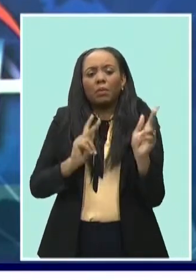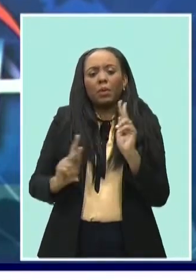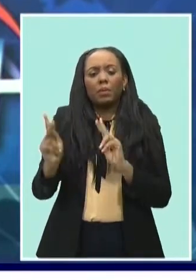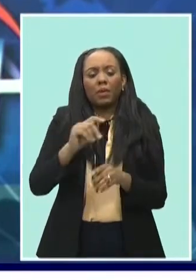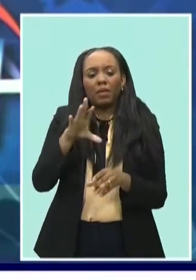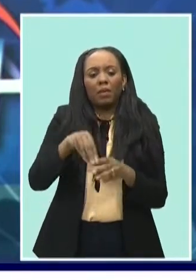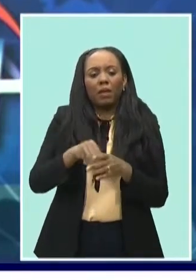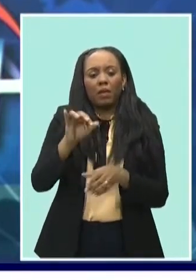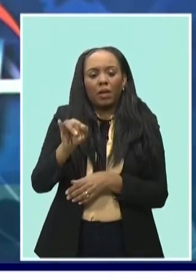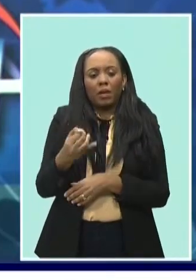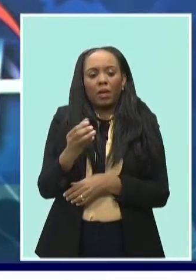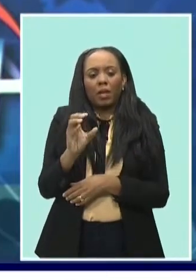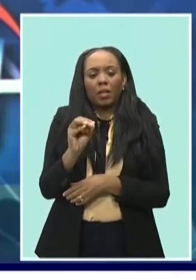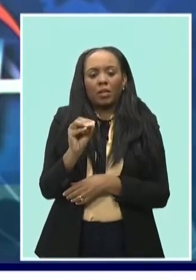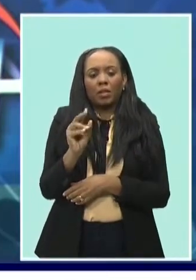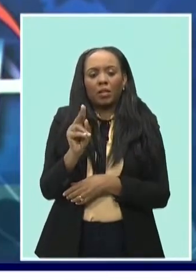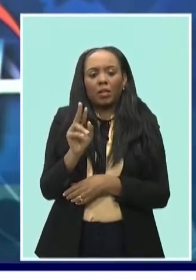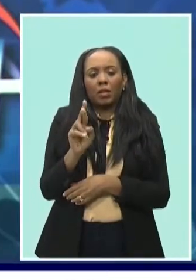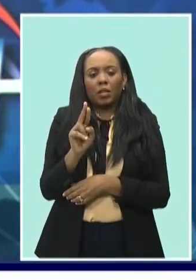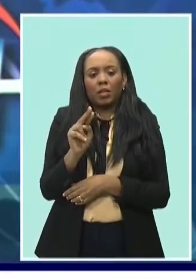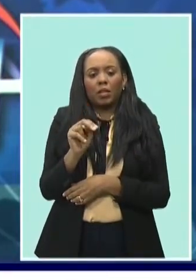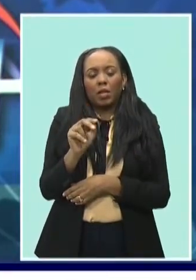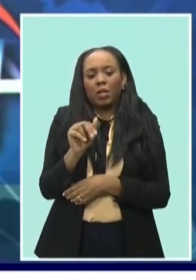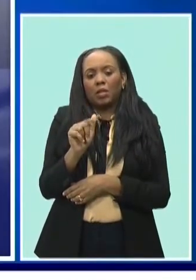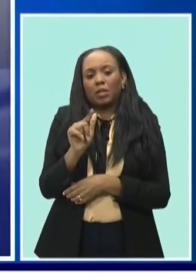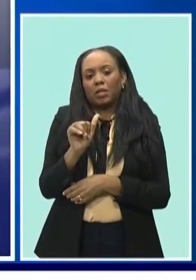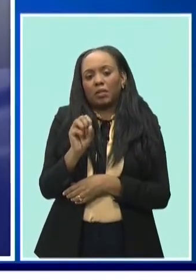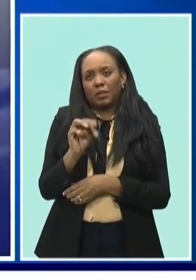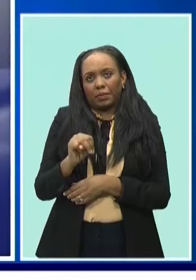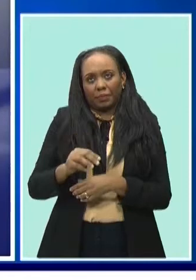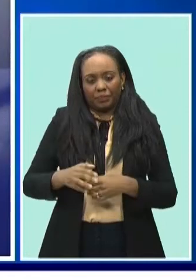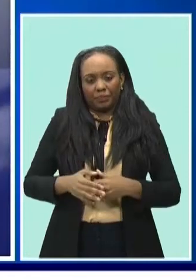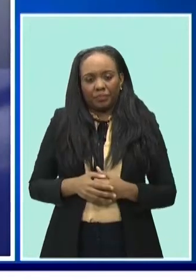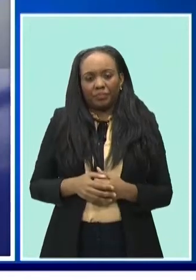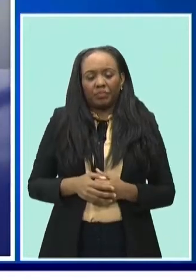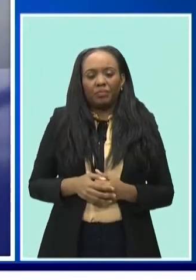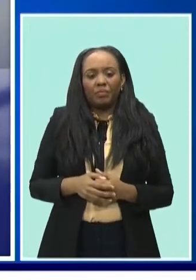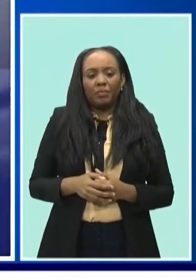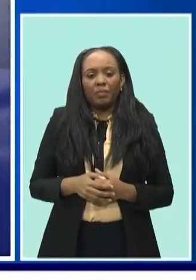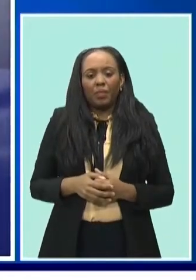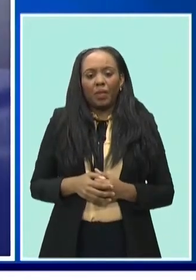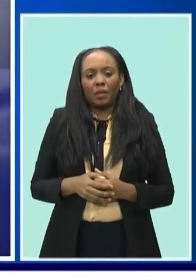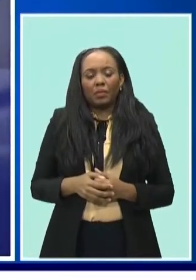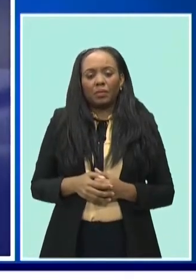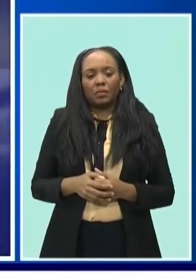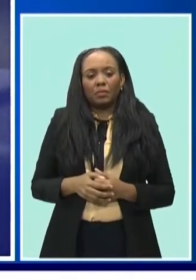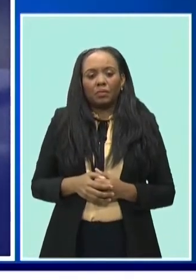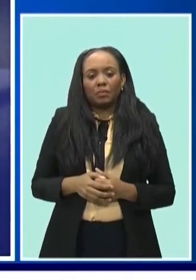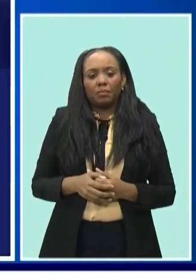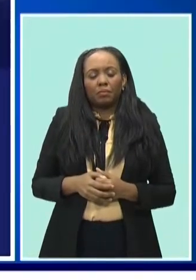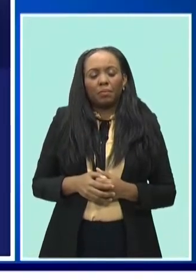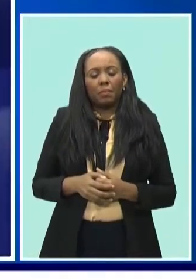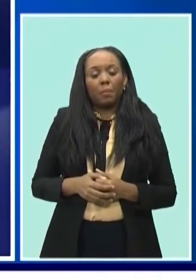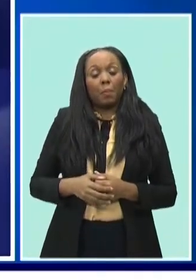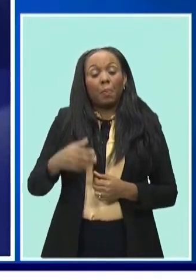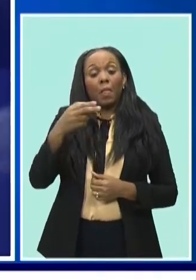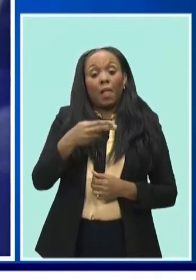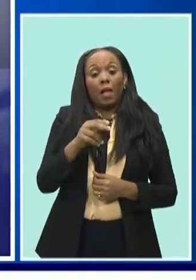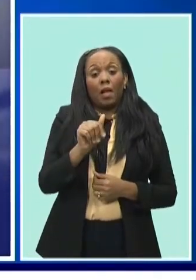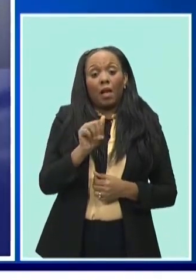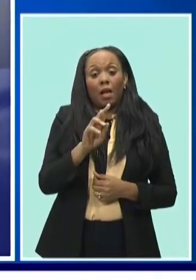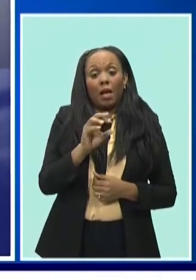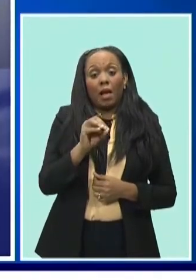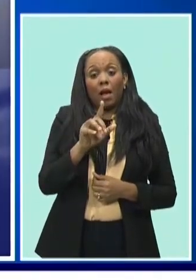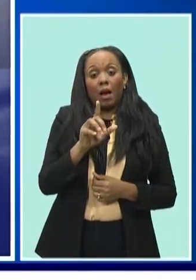own characters as journalists. This doyen of Barbadian and regional journalism, by his tenacity